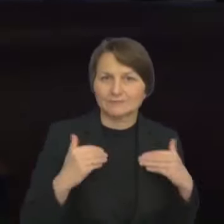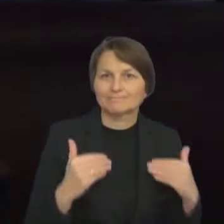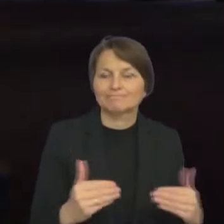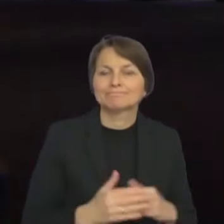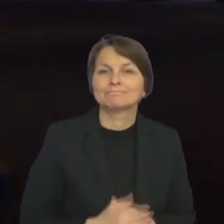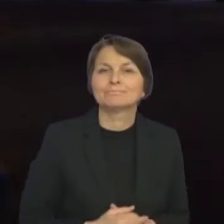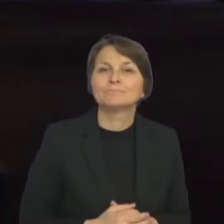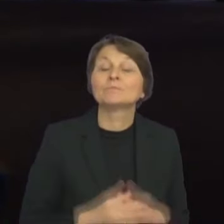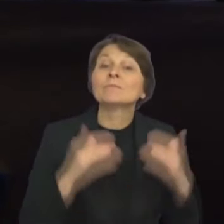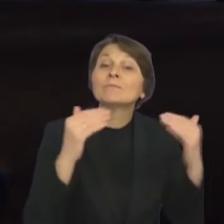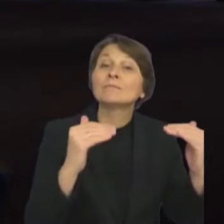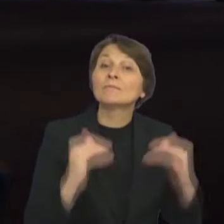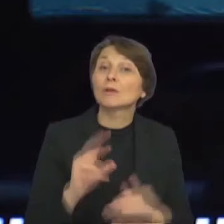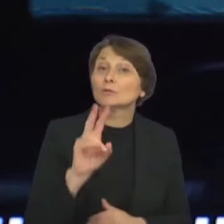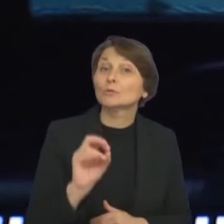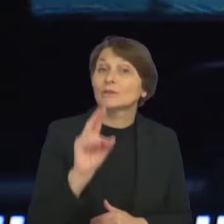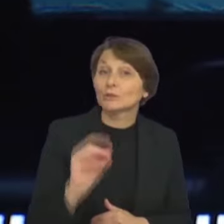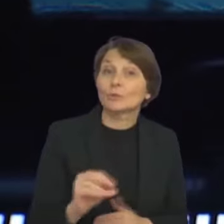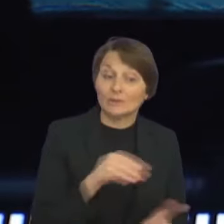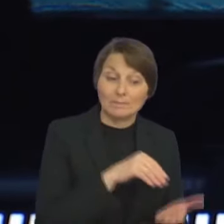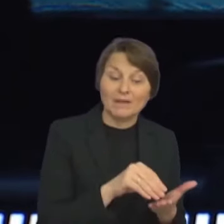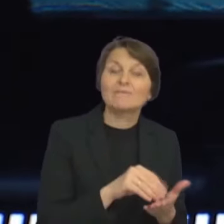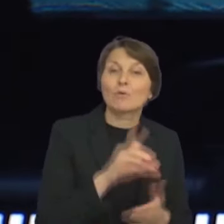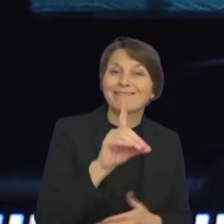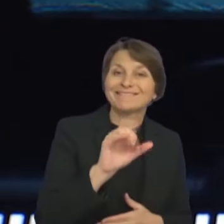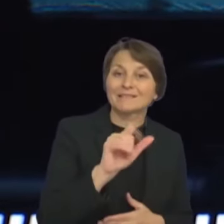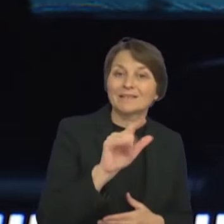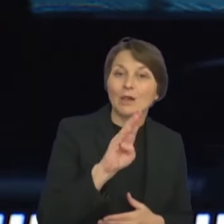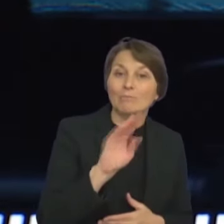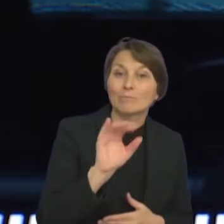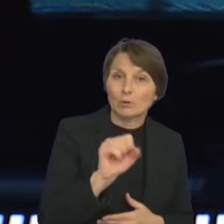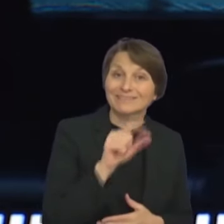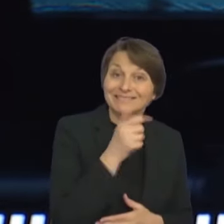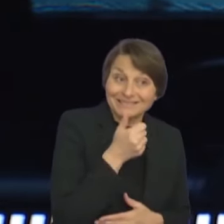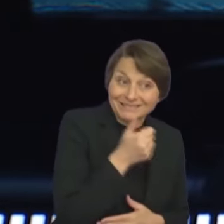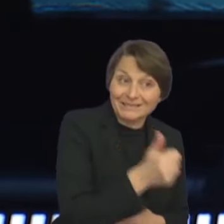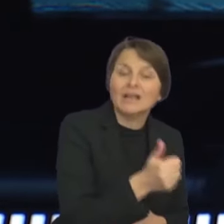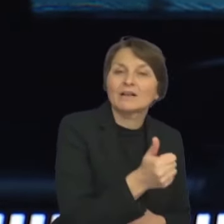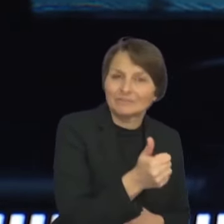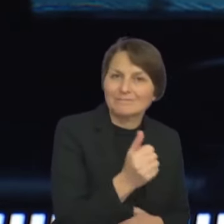2020 compensation for Mrs. Clotilde Delbos in her capacity as acting CEO until